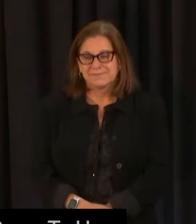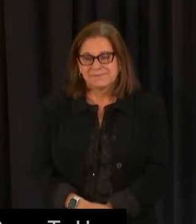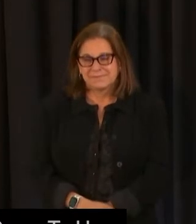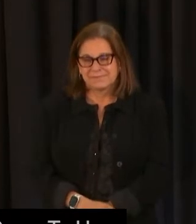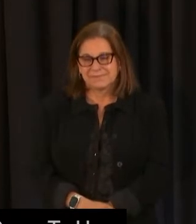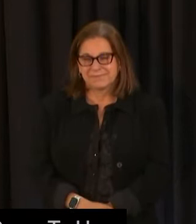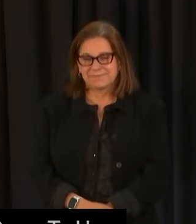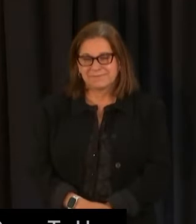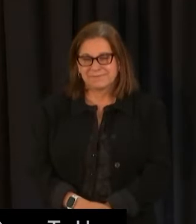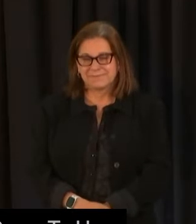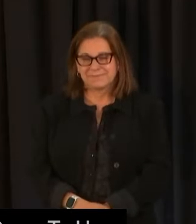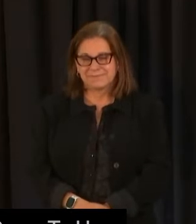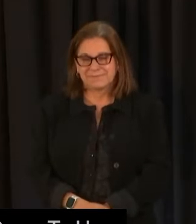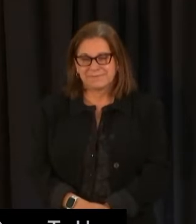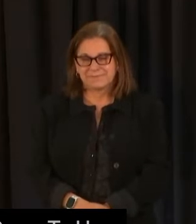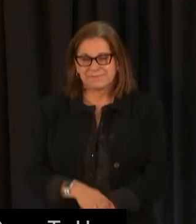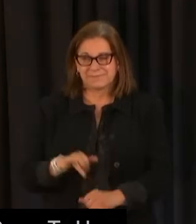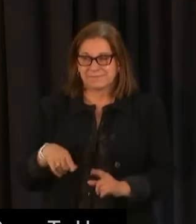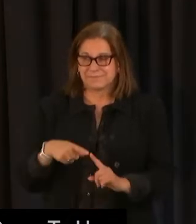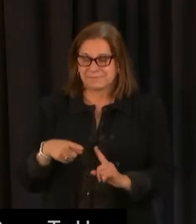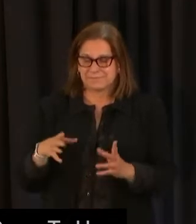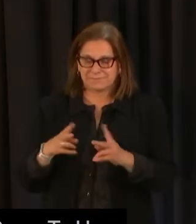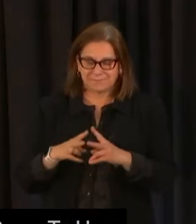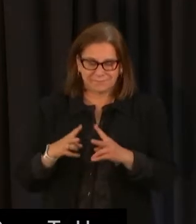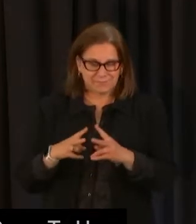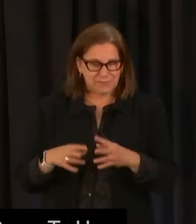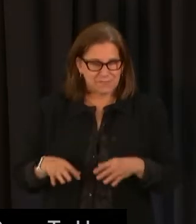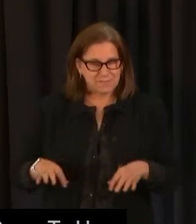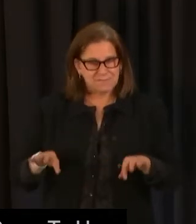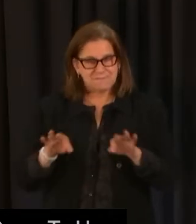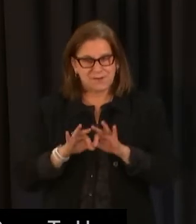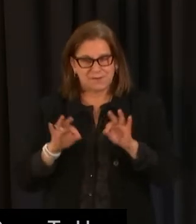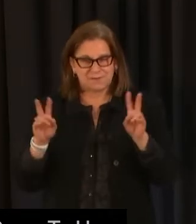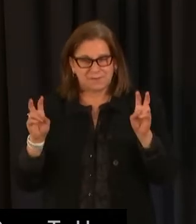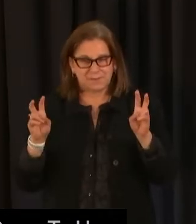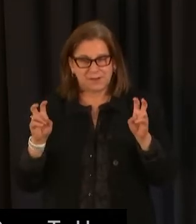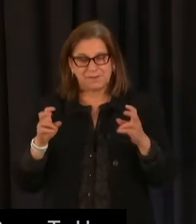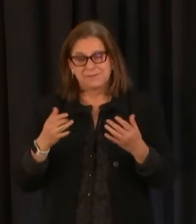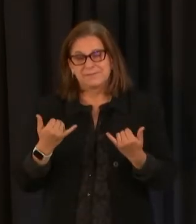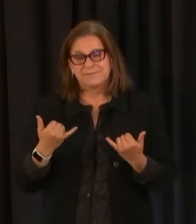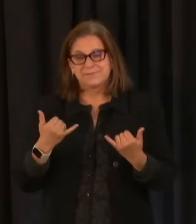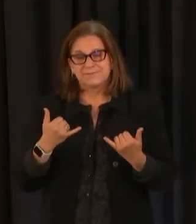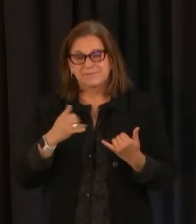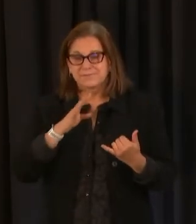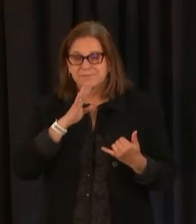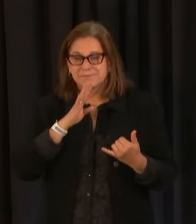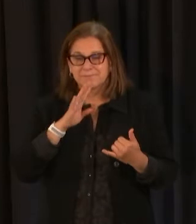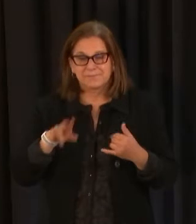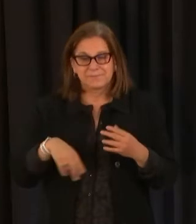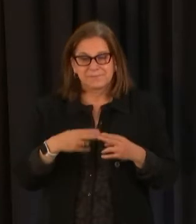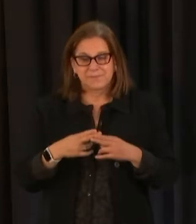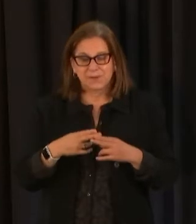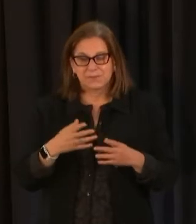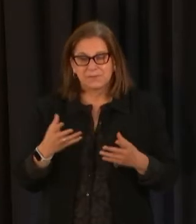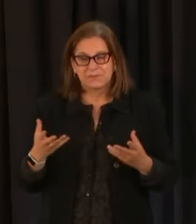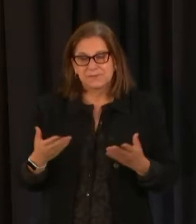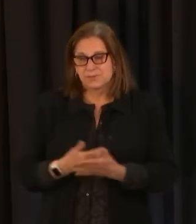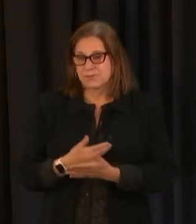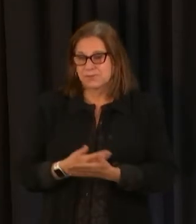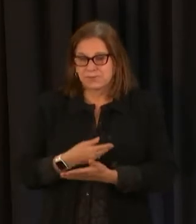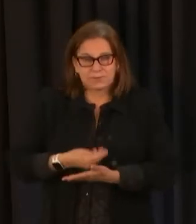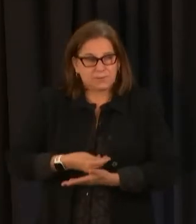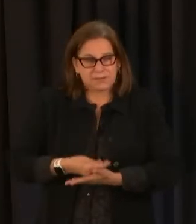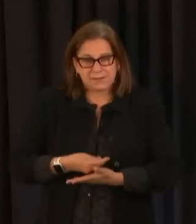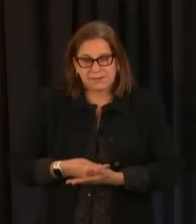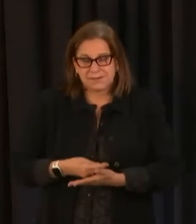and this is very, very important. The Restaurant Revitalization Fund is